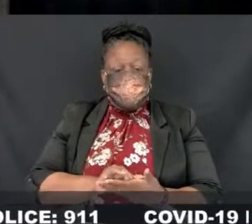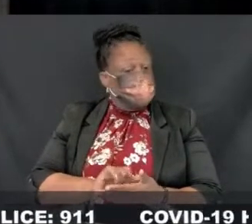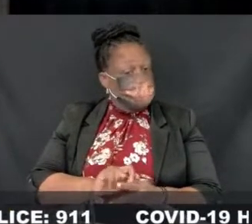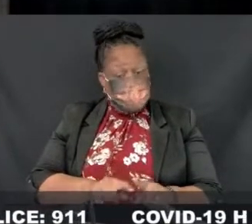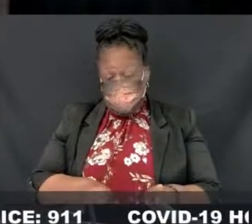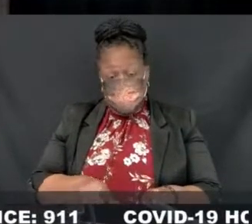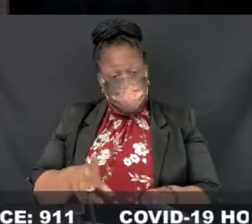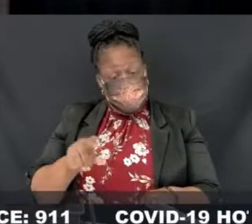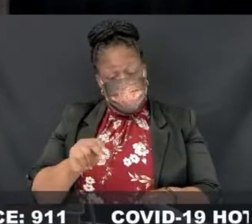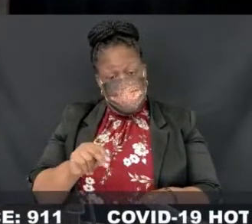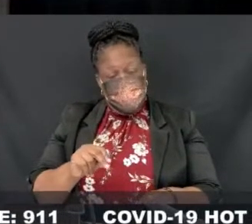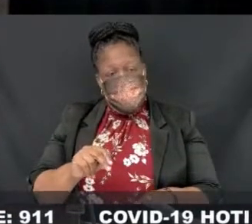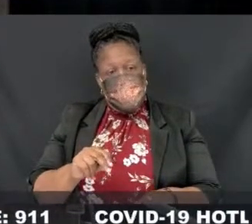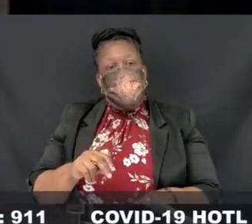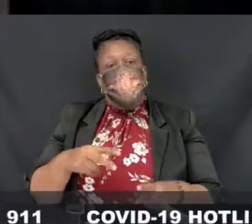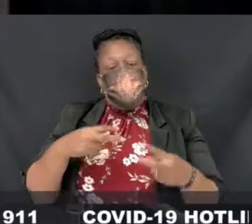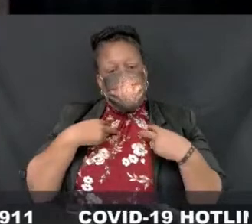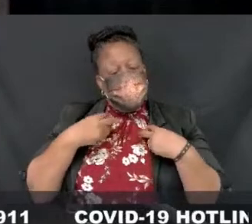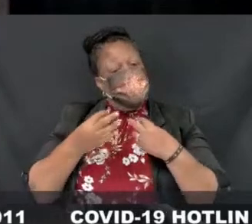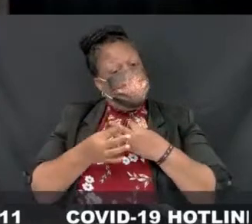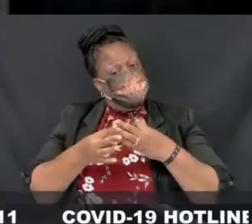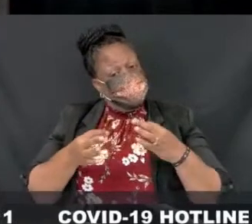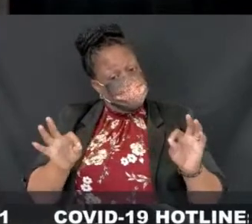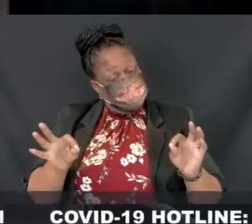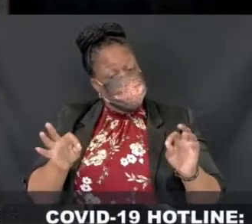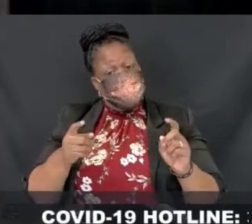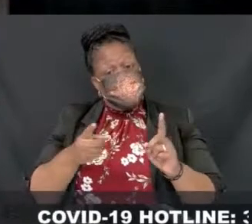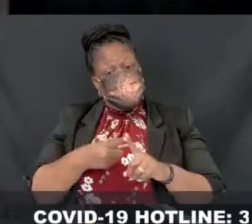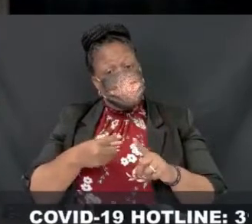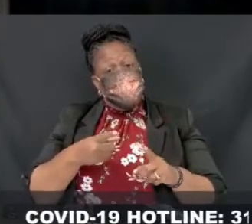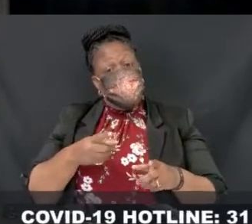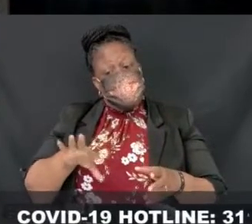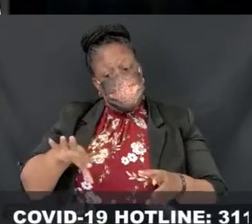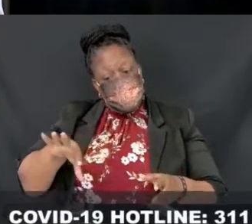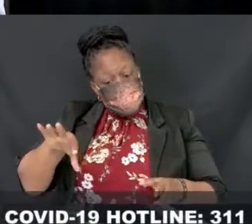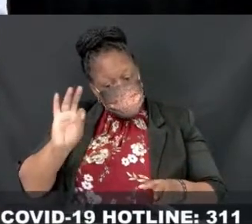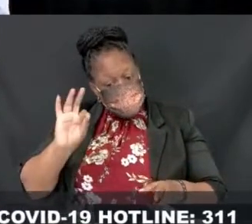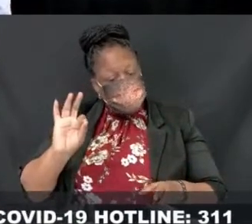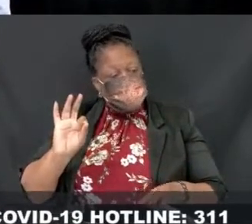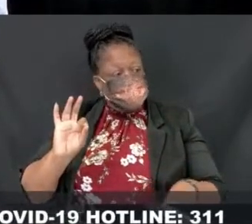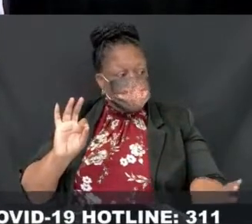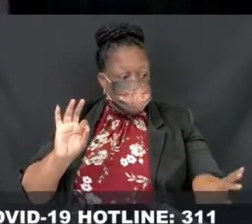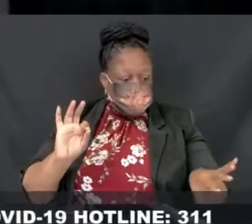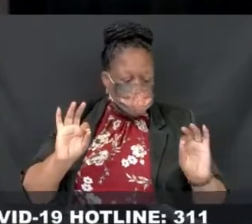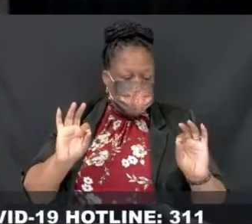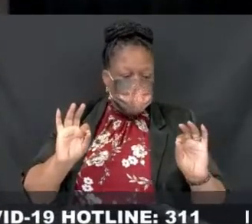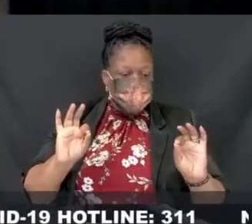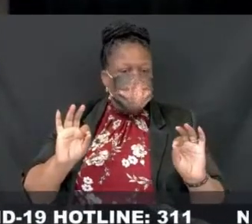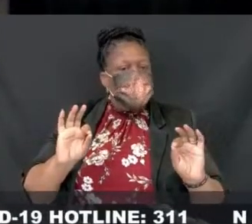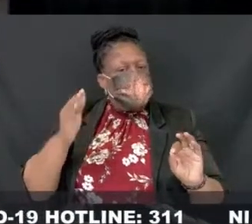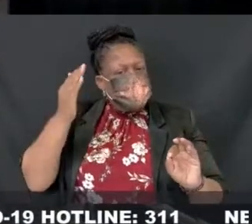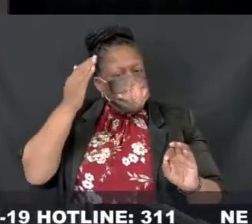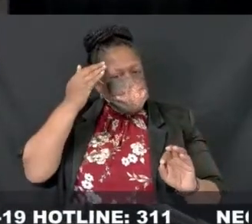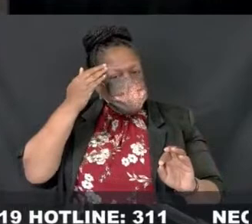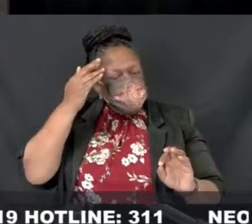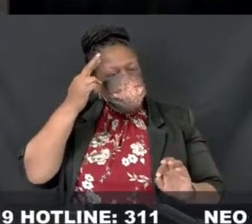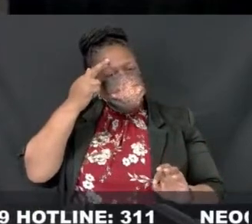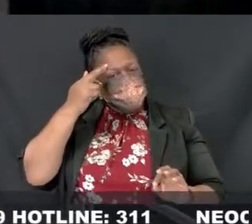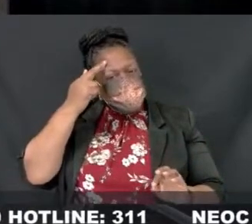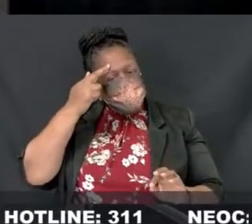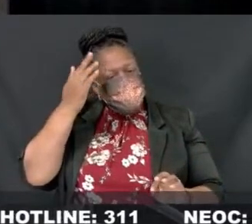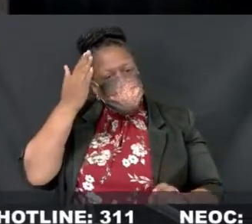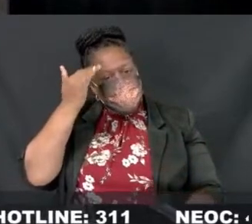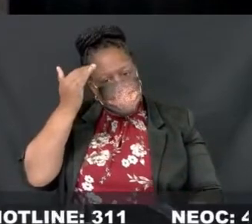And we are a democratic society. But we understand the reasons for it, and that is basically to